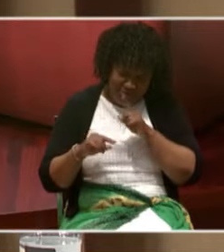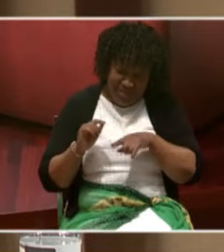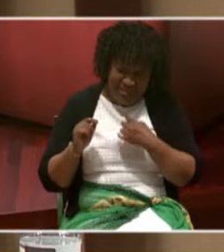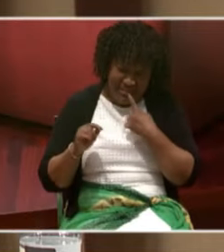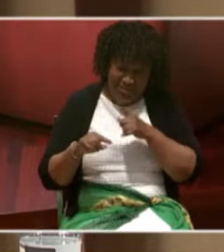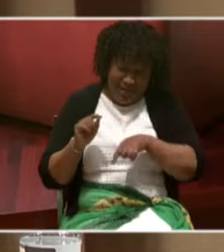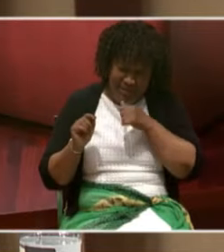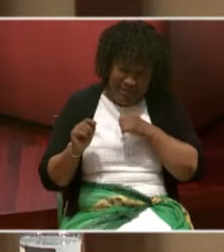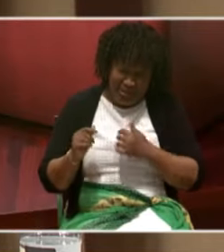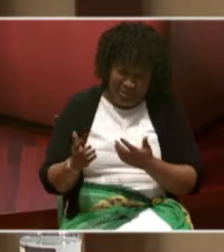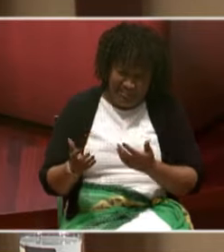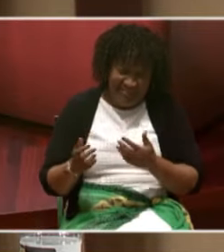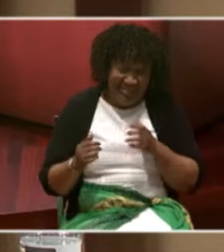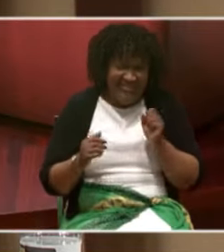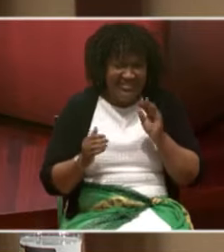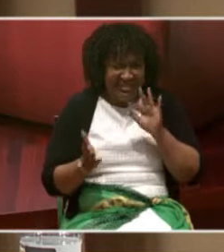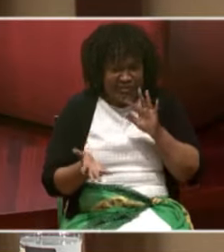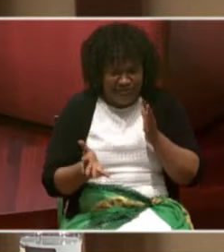1957, I wrote Dr. King a letter